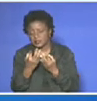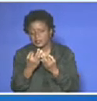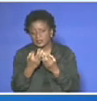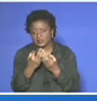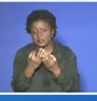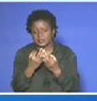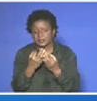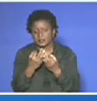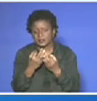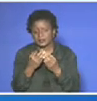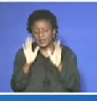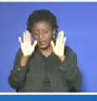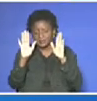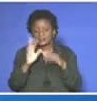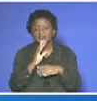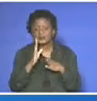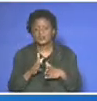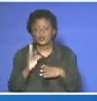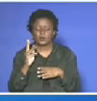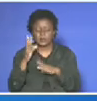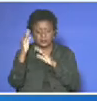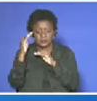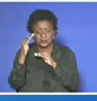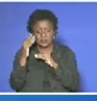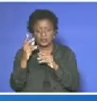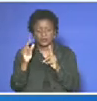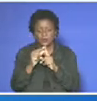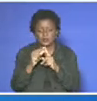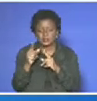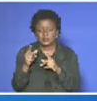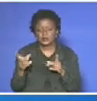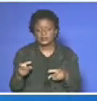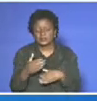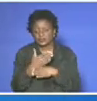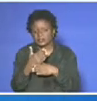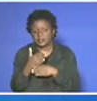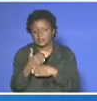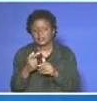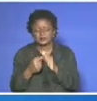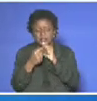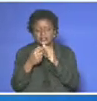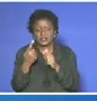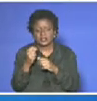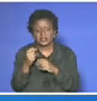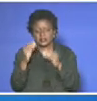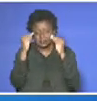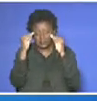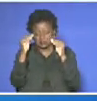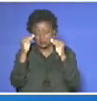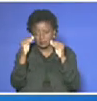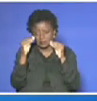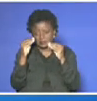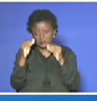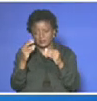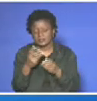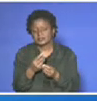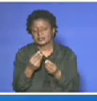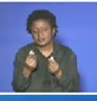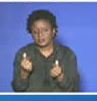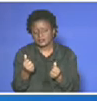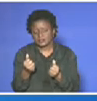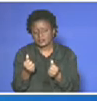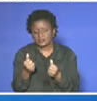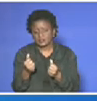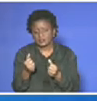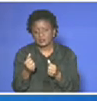looking forward to the words he will impart to us. This particular lecture series, as it pertains to the electoral process and voting